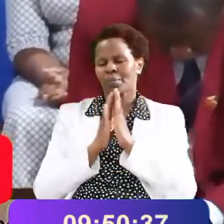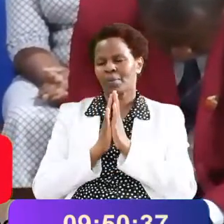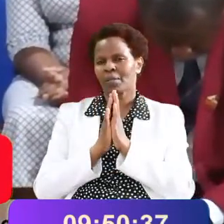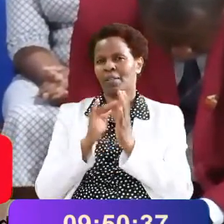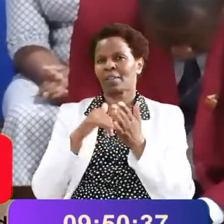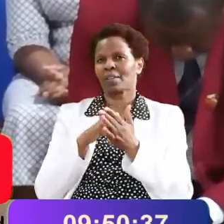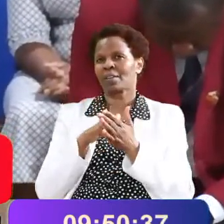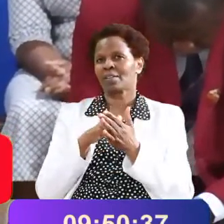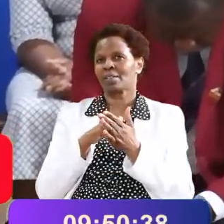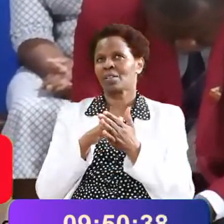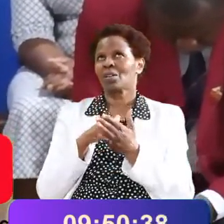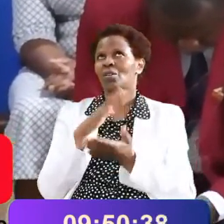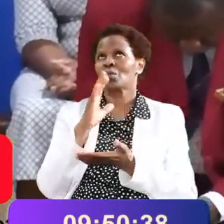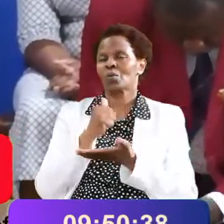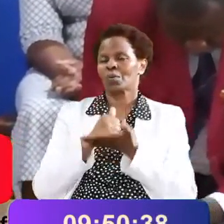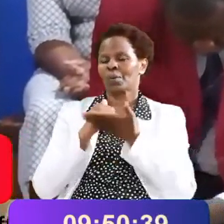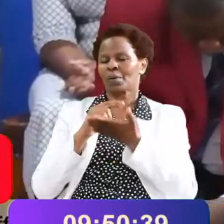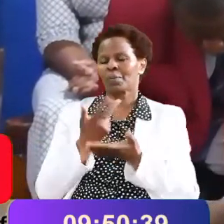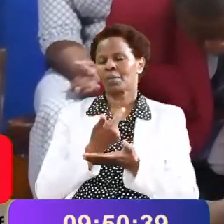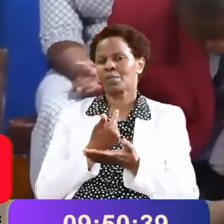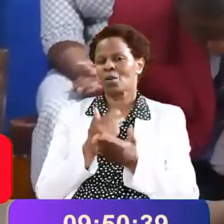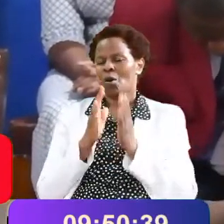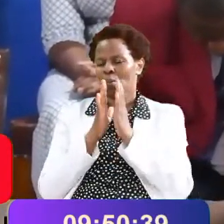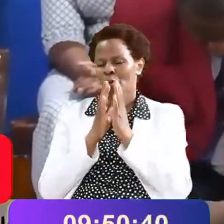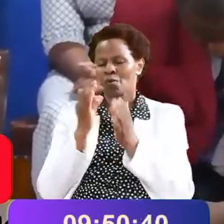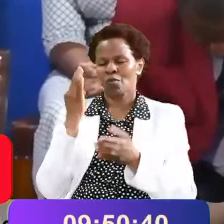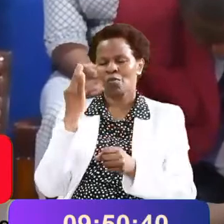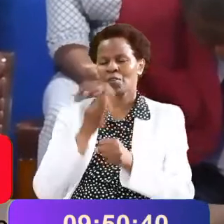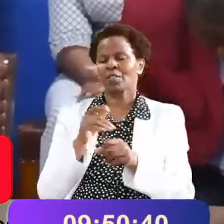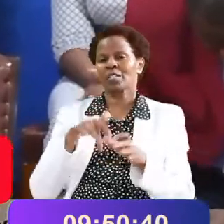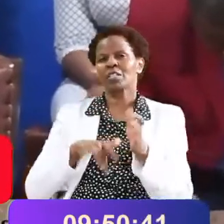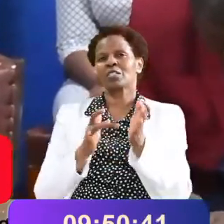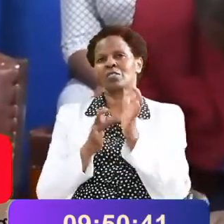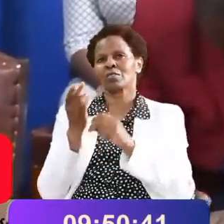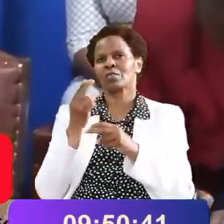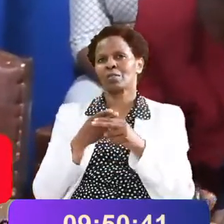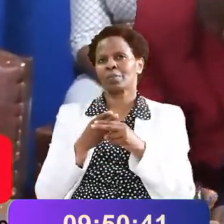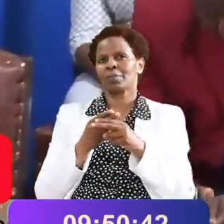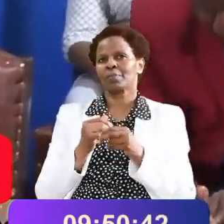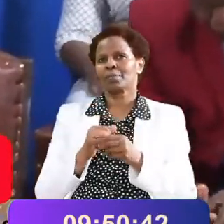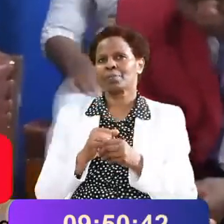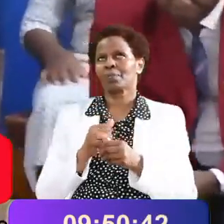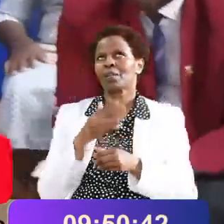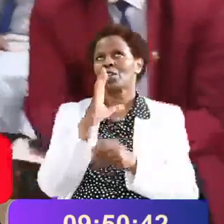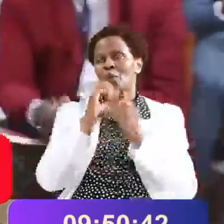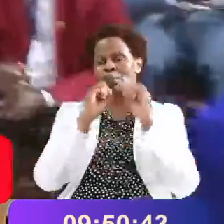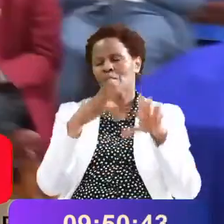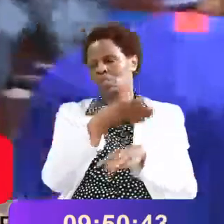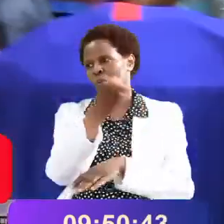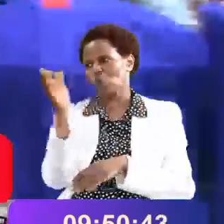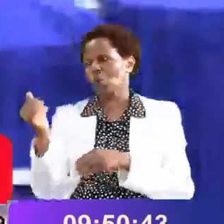that you may help us. For this is a prayer of faith in Jesus' name. God bless you.